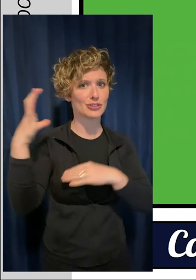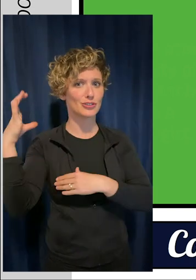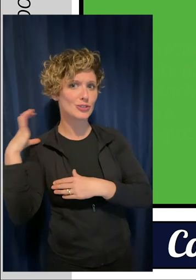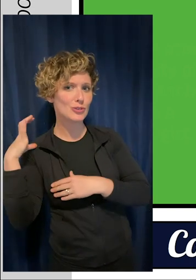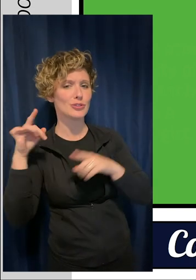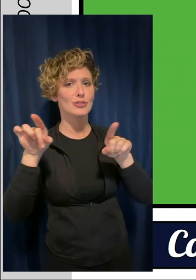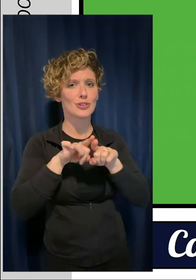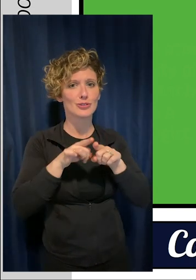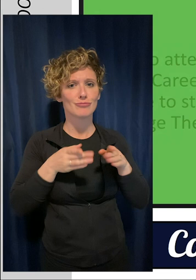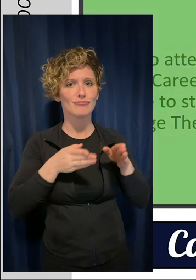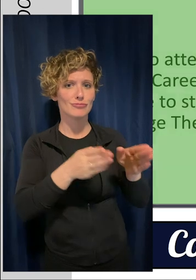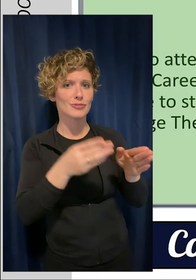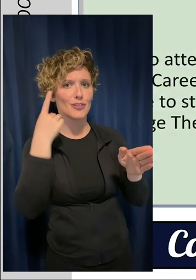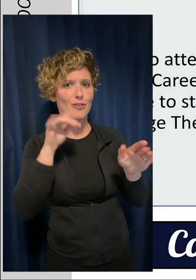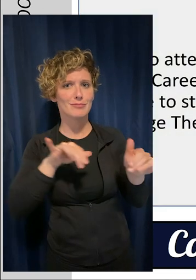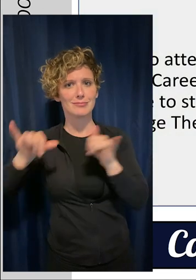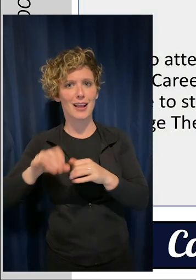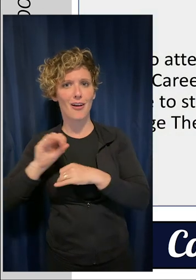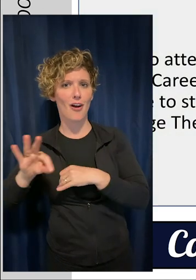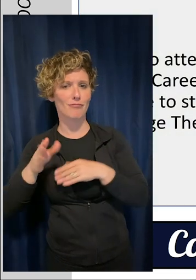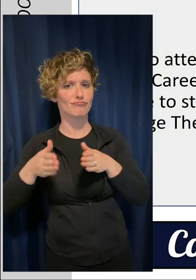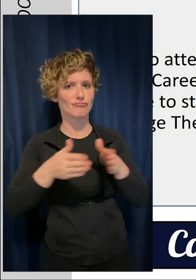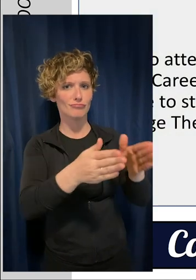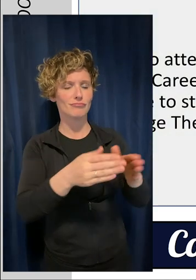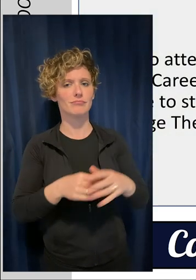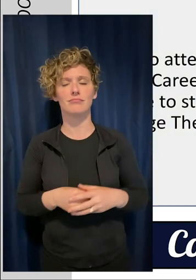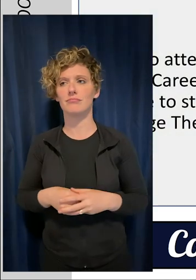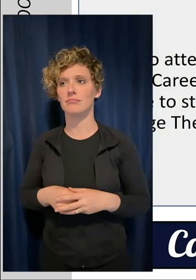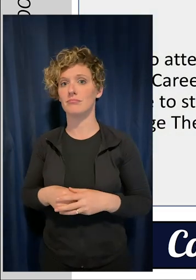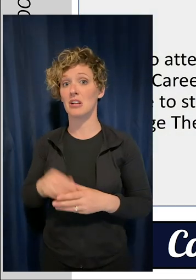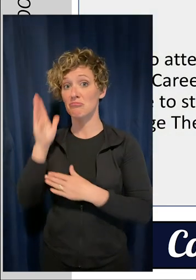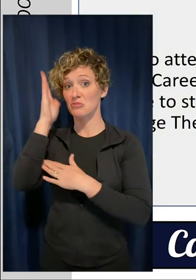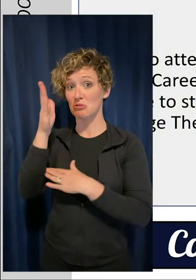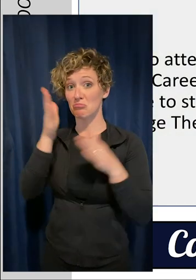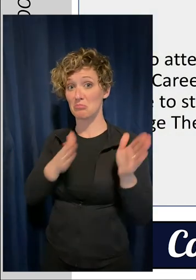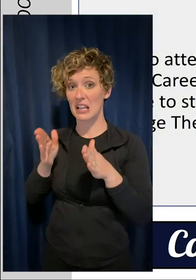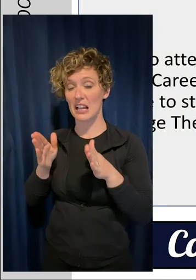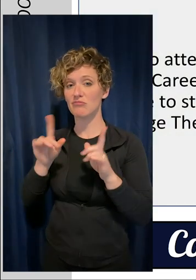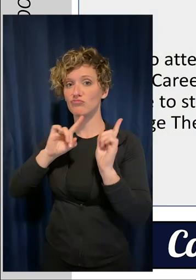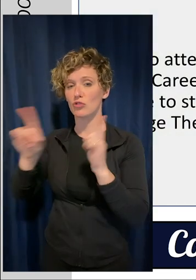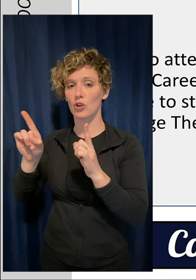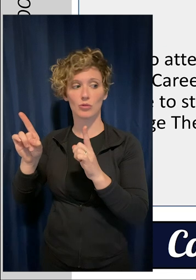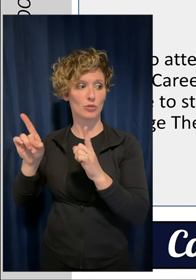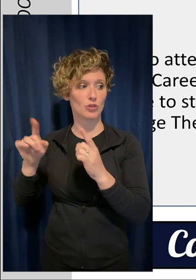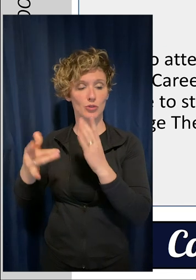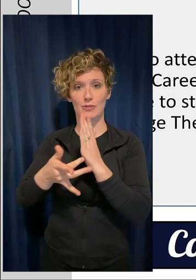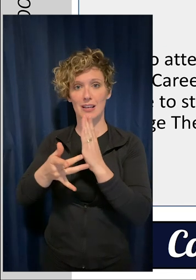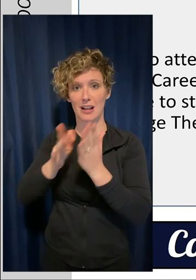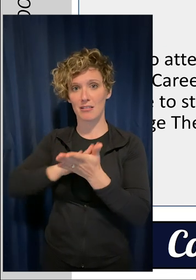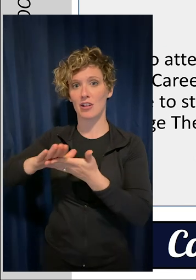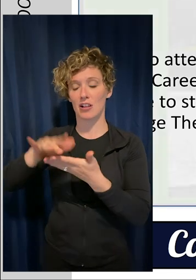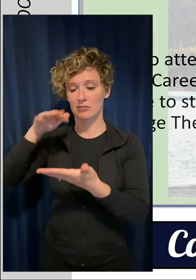off the streets. In the future, she plans to attend Alaska Career College to study massage therapy.